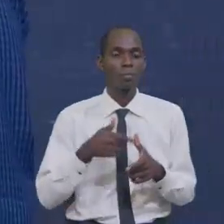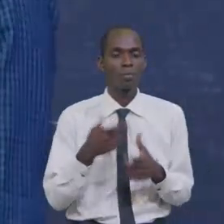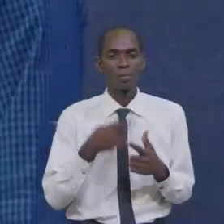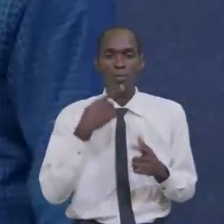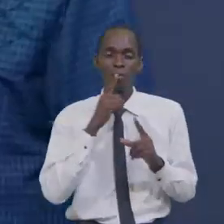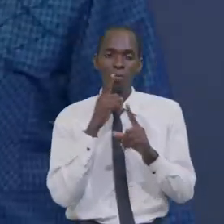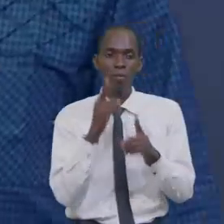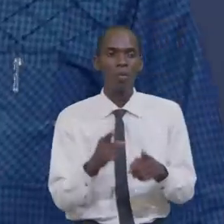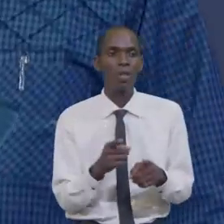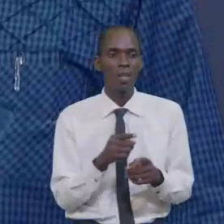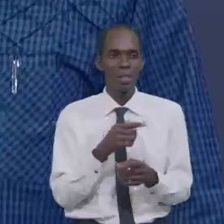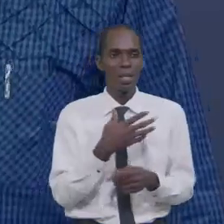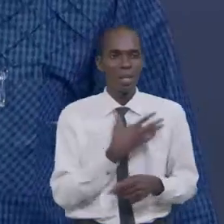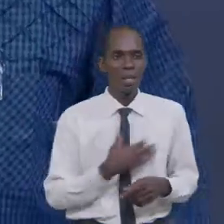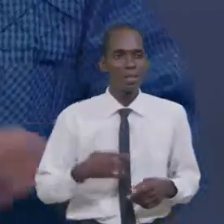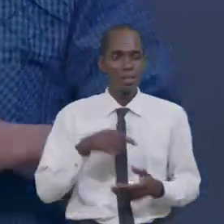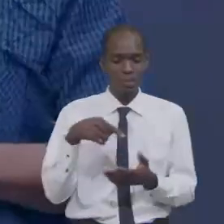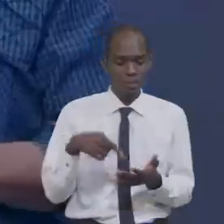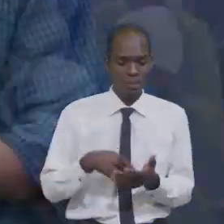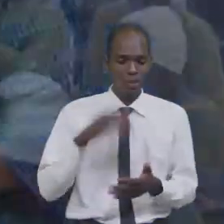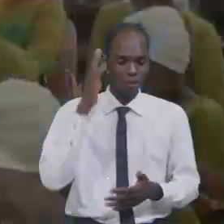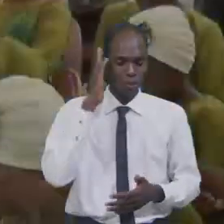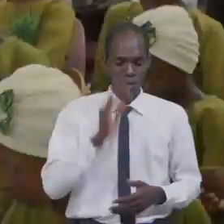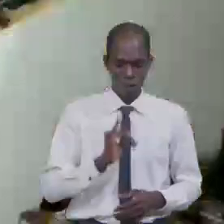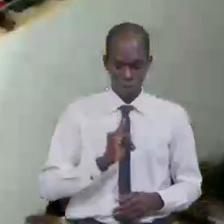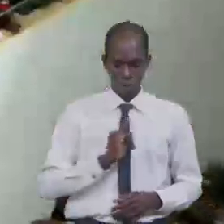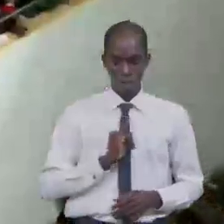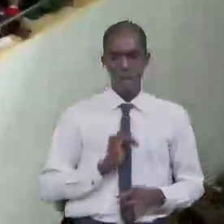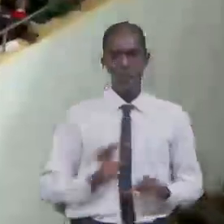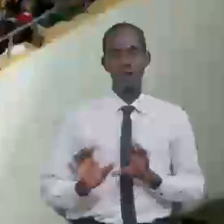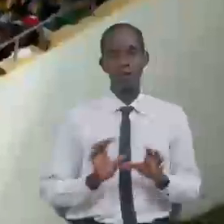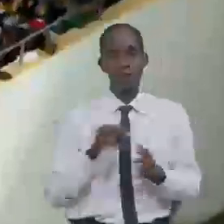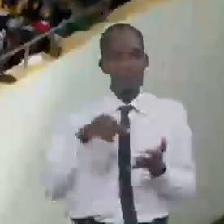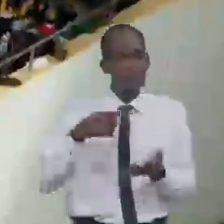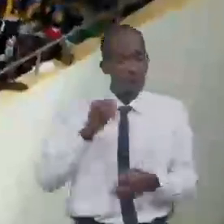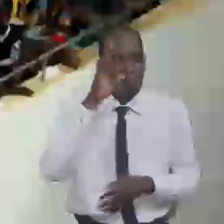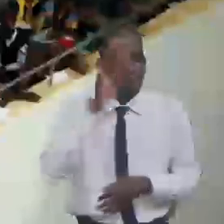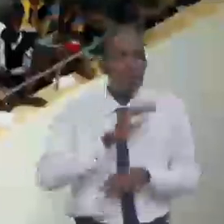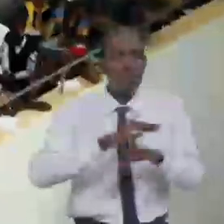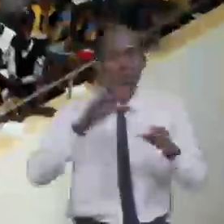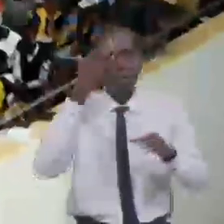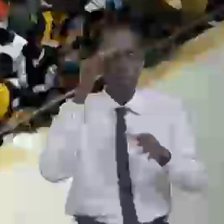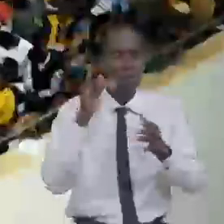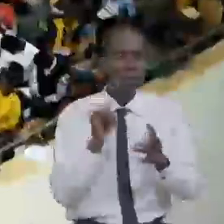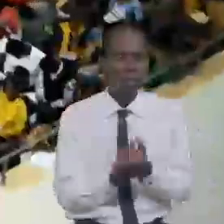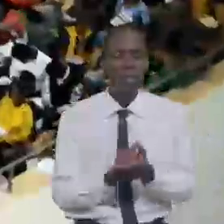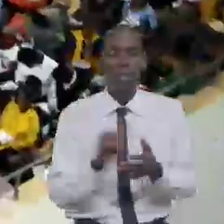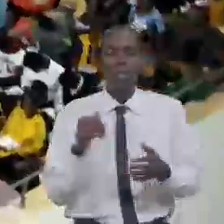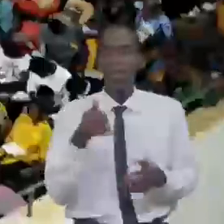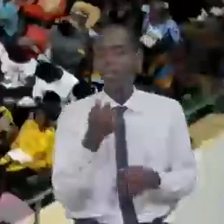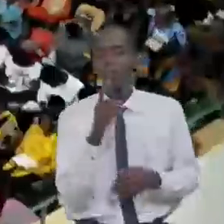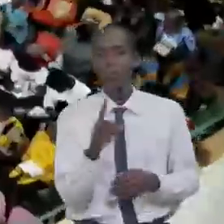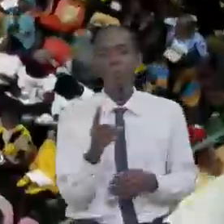will I do. The man did not know that any person is living on earth,